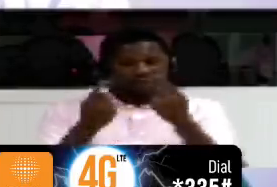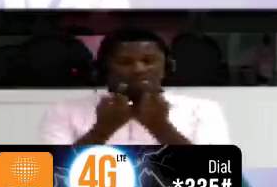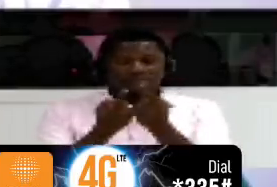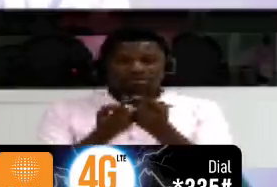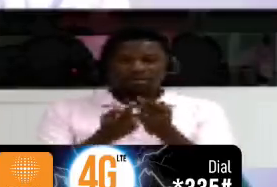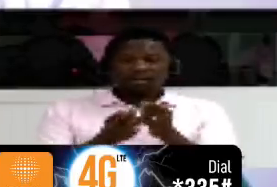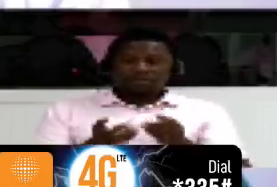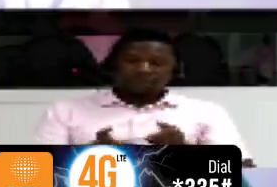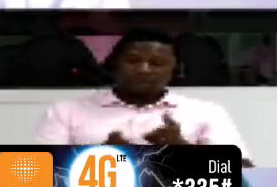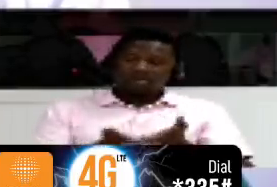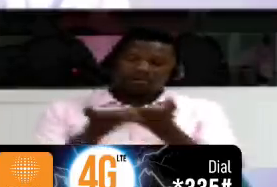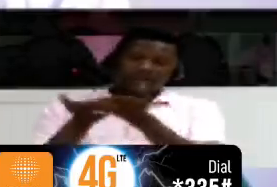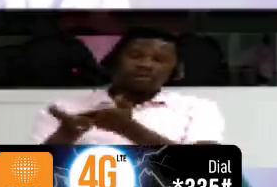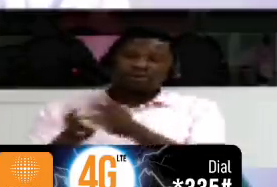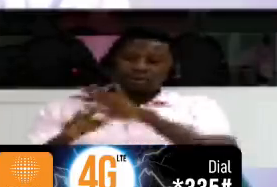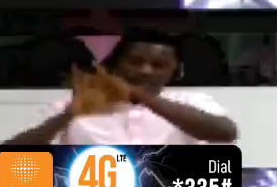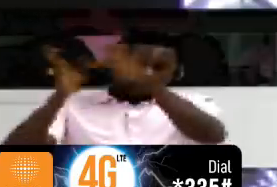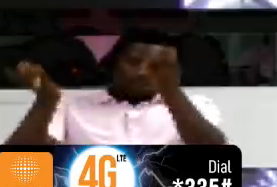main union.